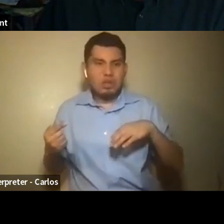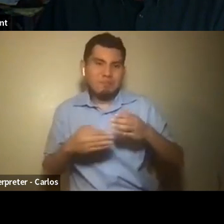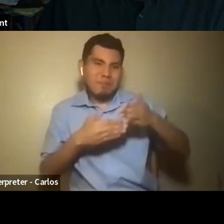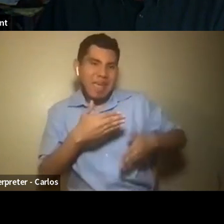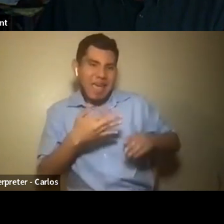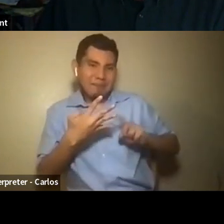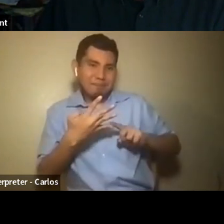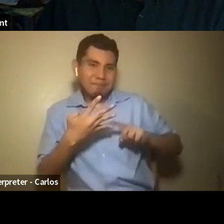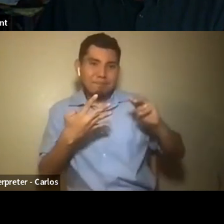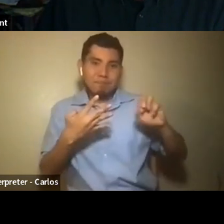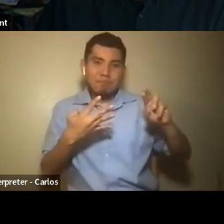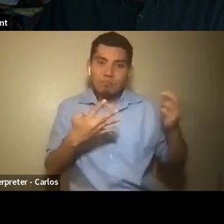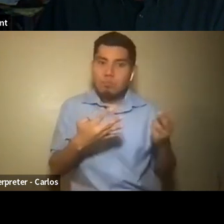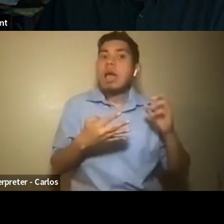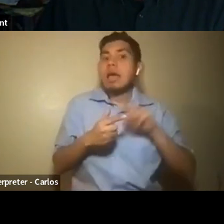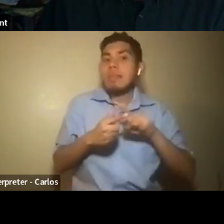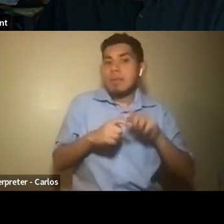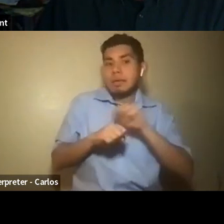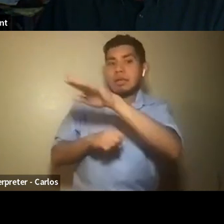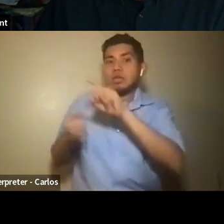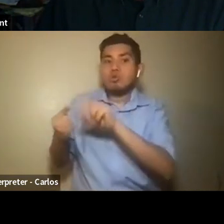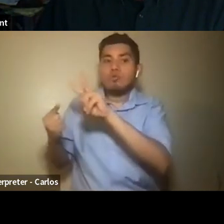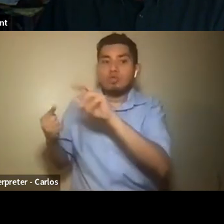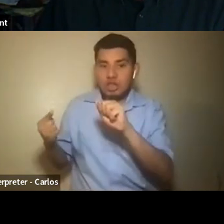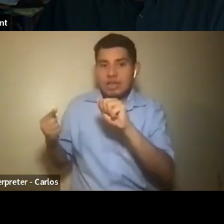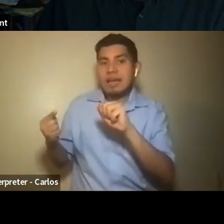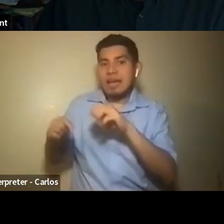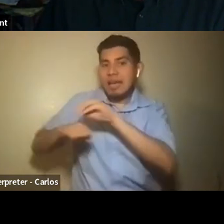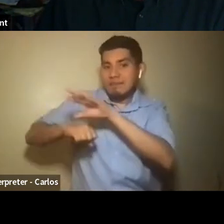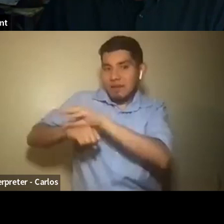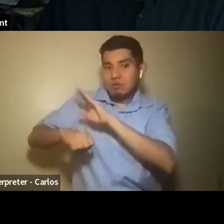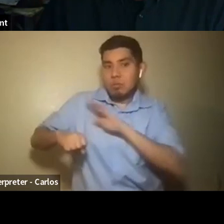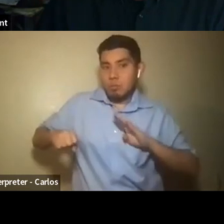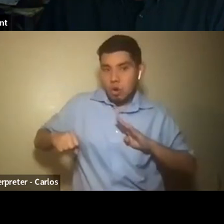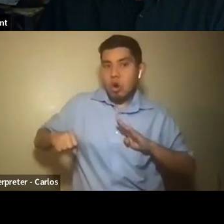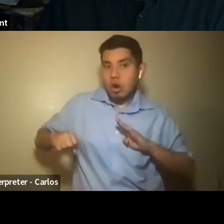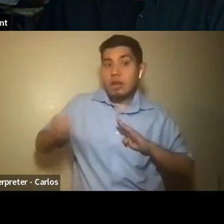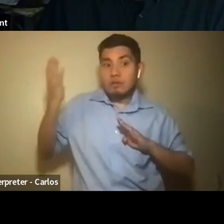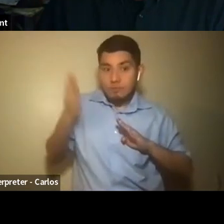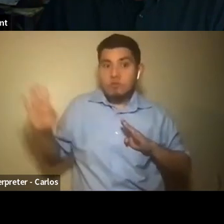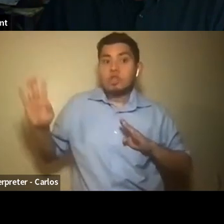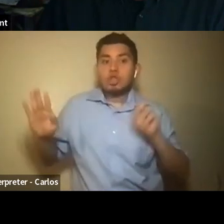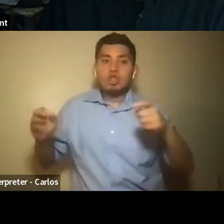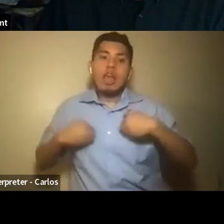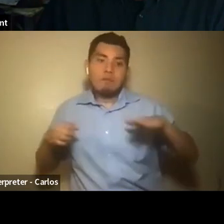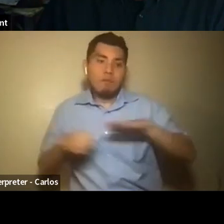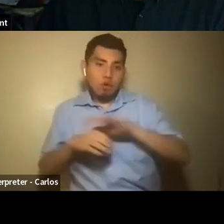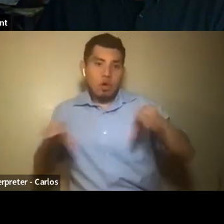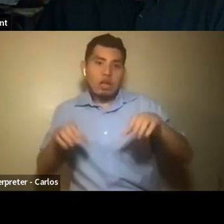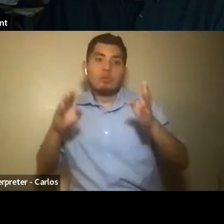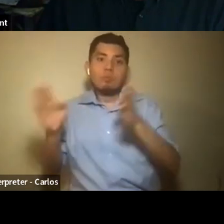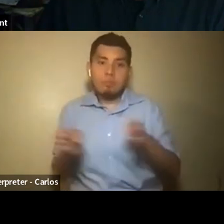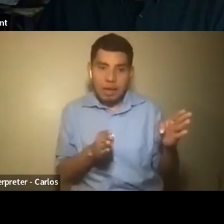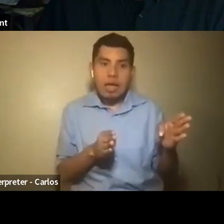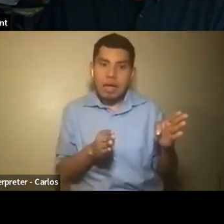Virginia Avenue Park Advisory Board in mid-March. And from there, we'll have a complete draft action plan. We posted for